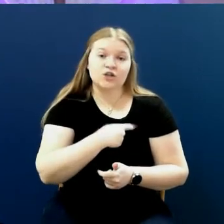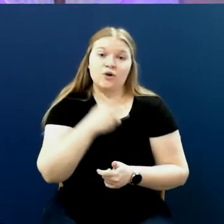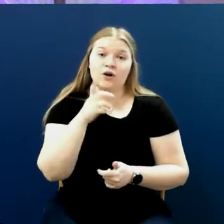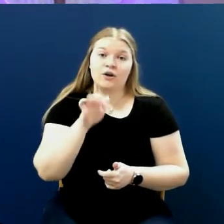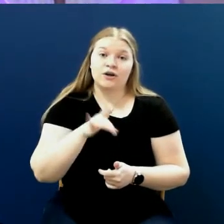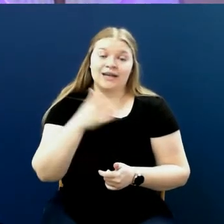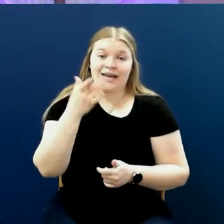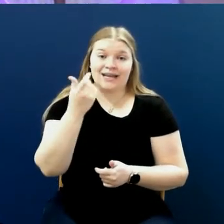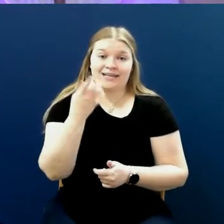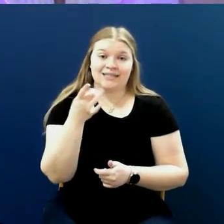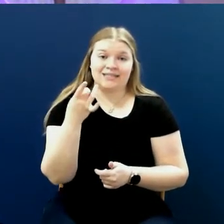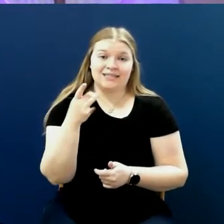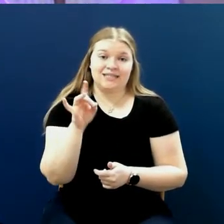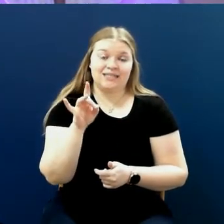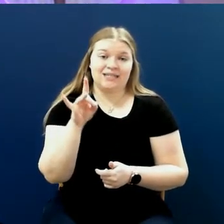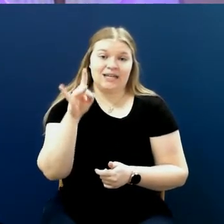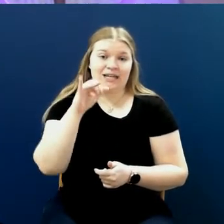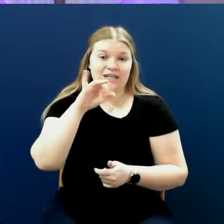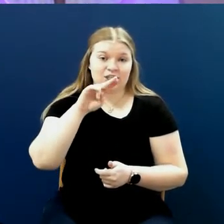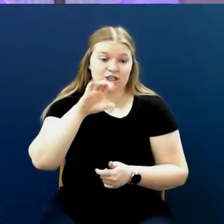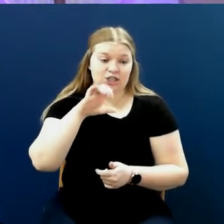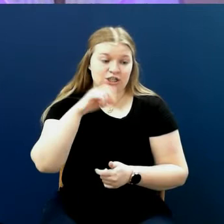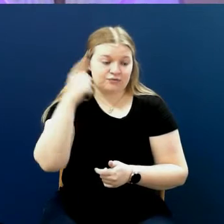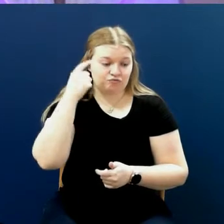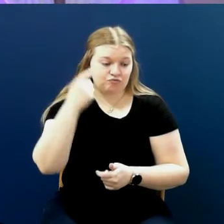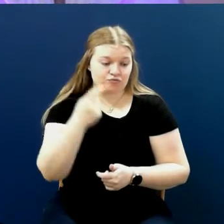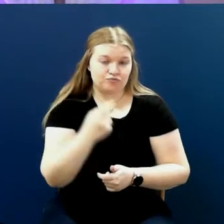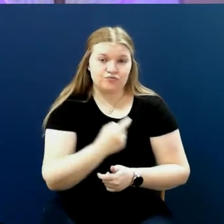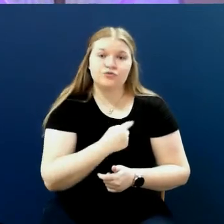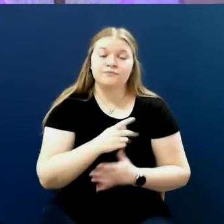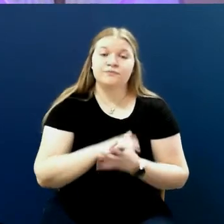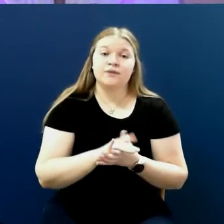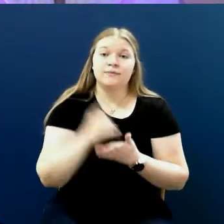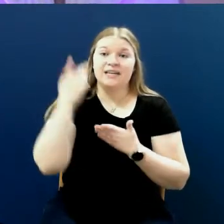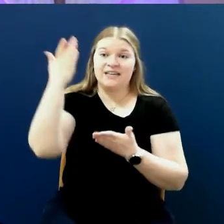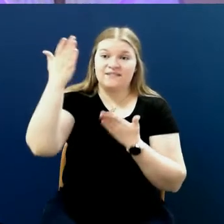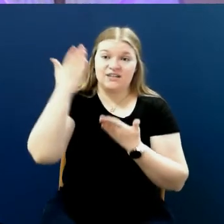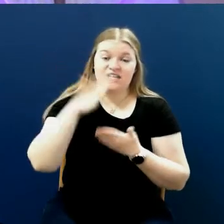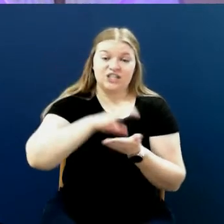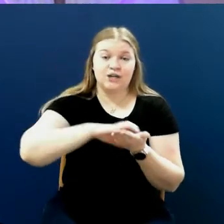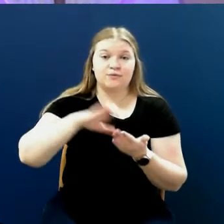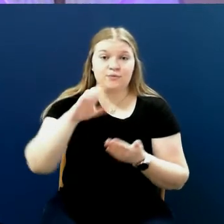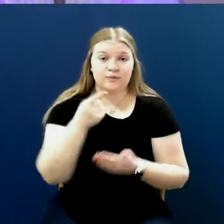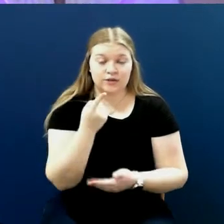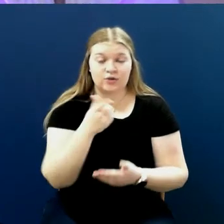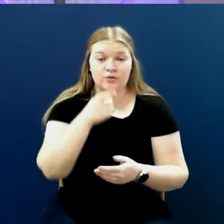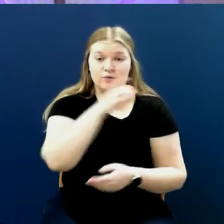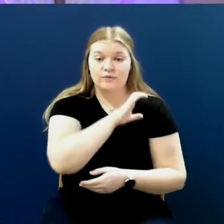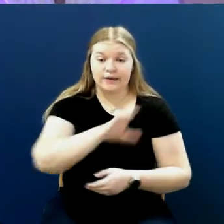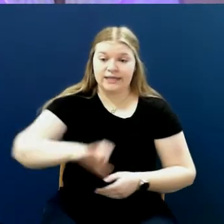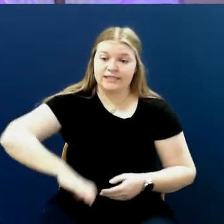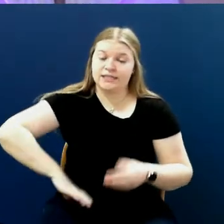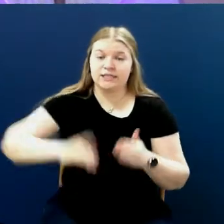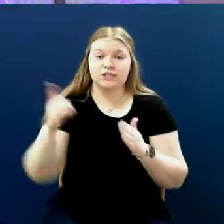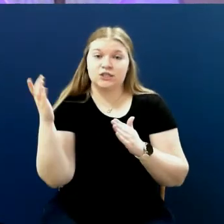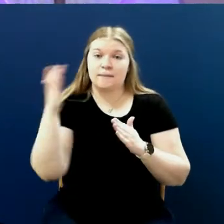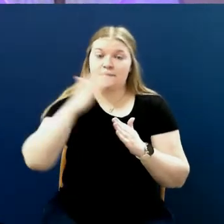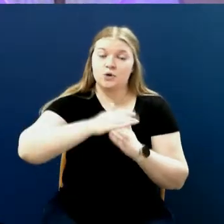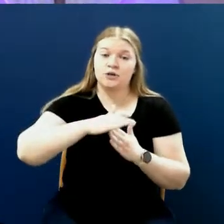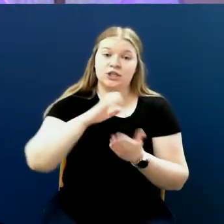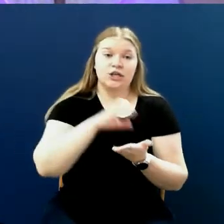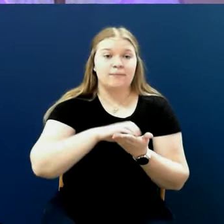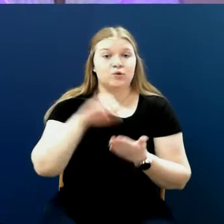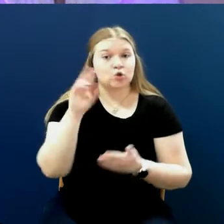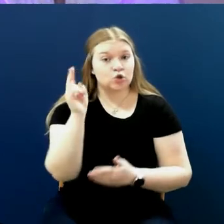that it impacts how we live. And so he has been giving us, chapter 1, Christ is supreme. Chapter